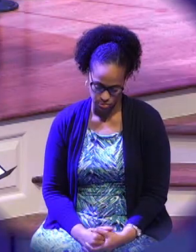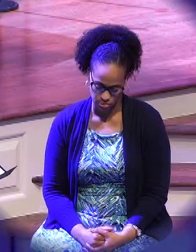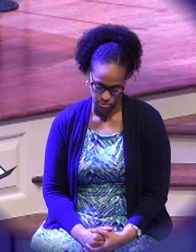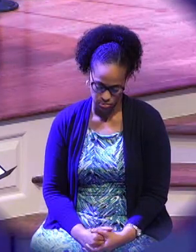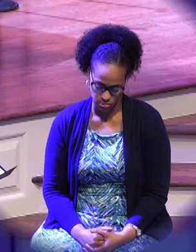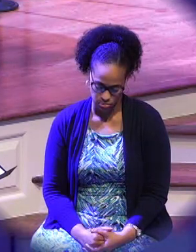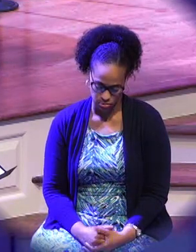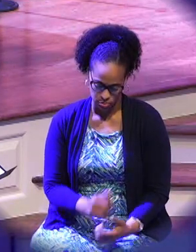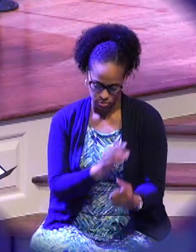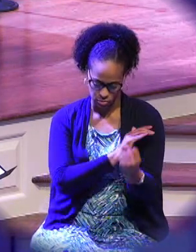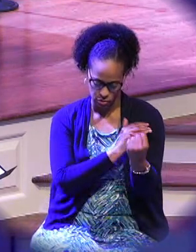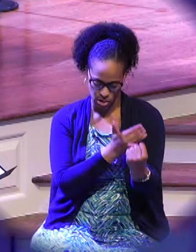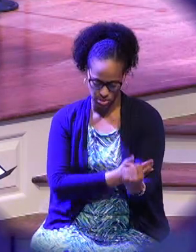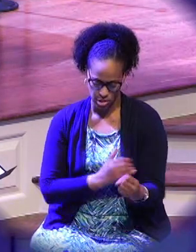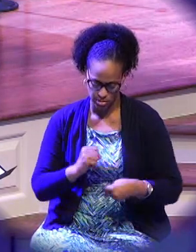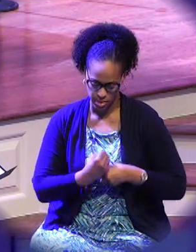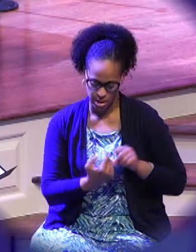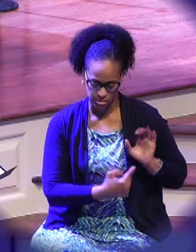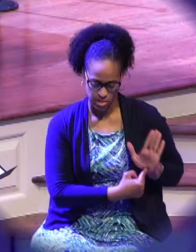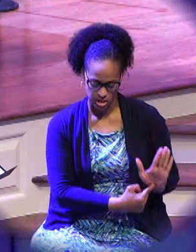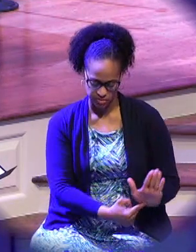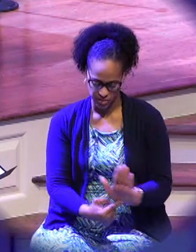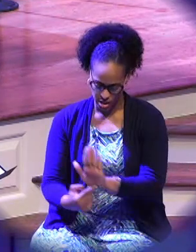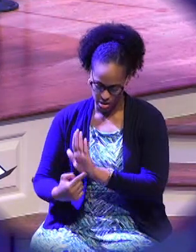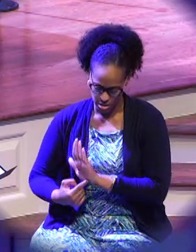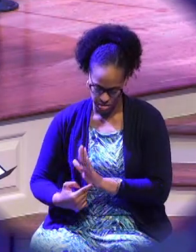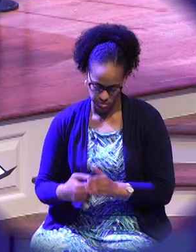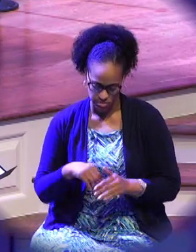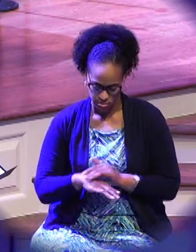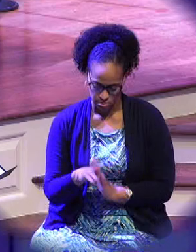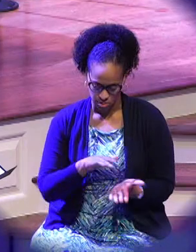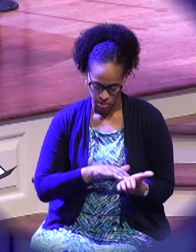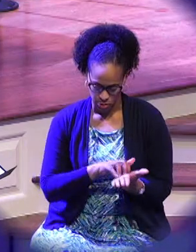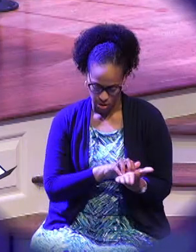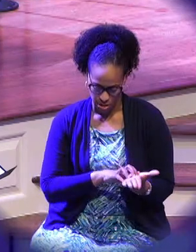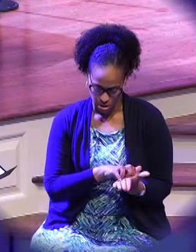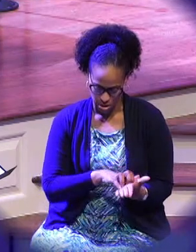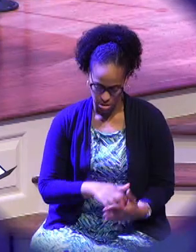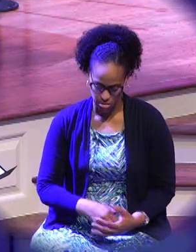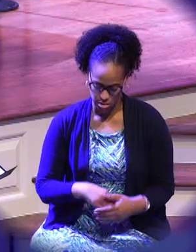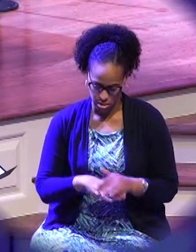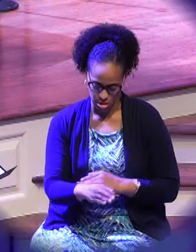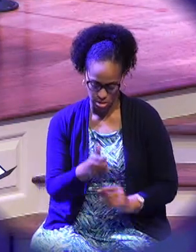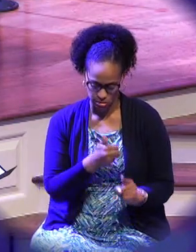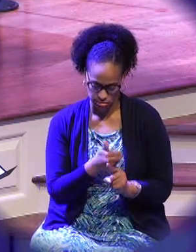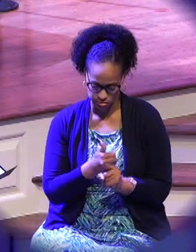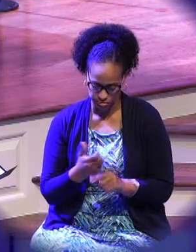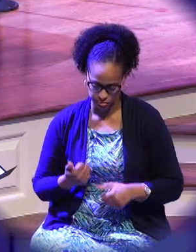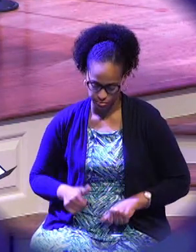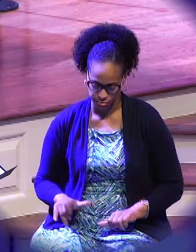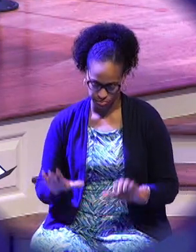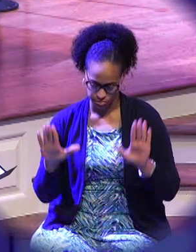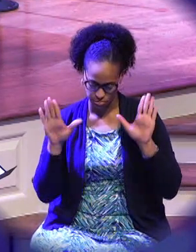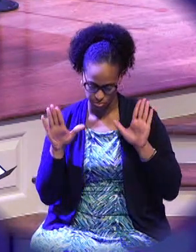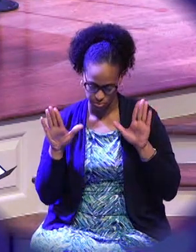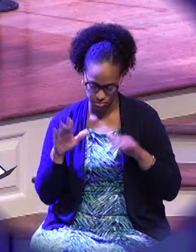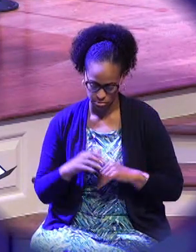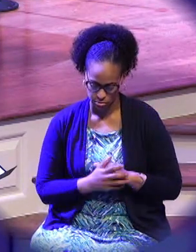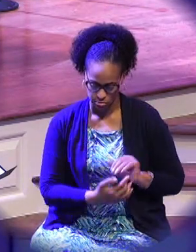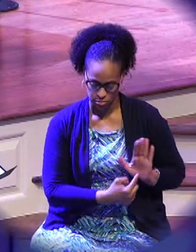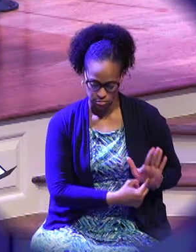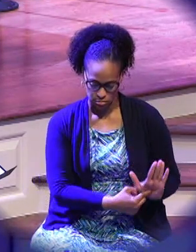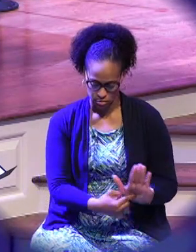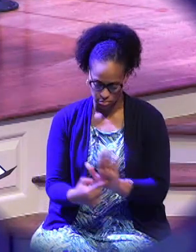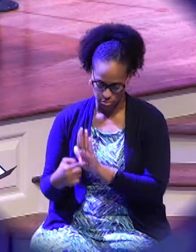And it is a power made manifest in weakness and self-sacrifice. It exposes